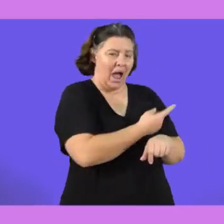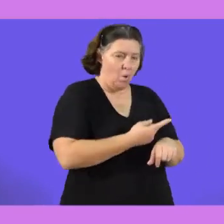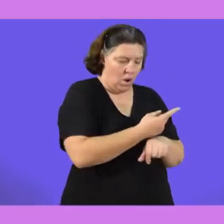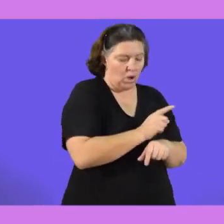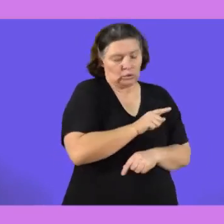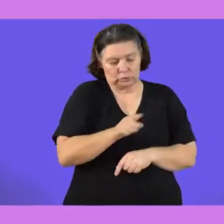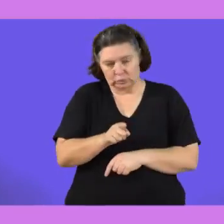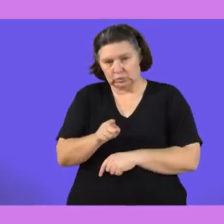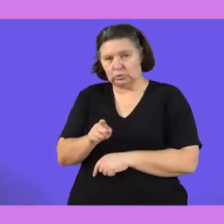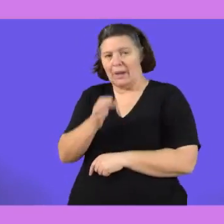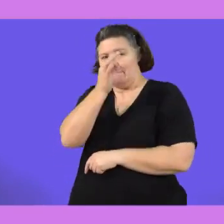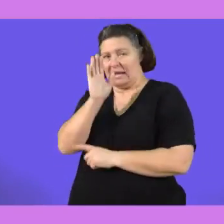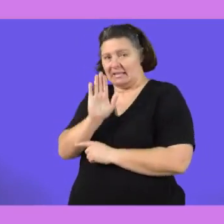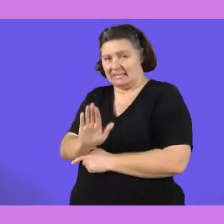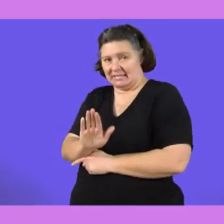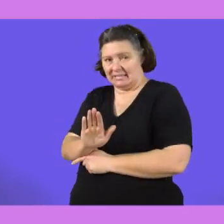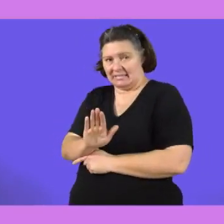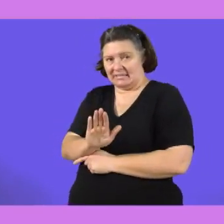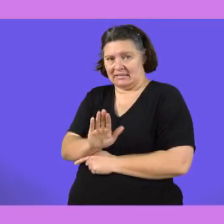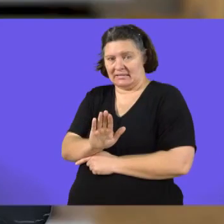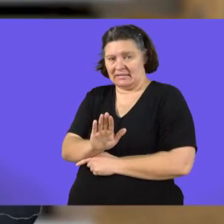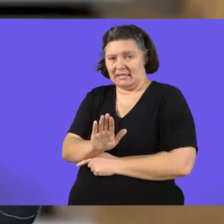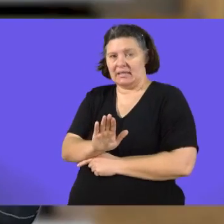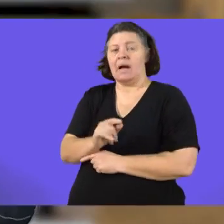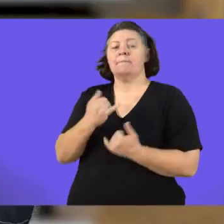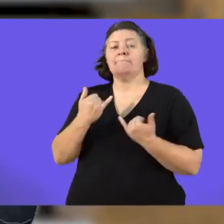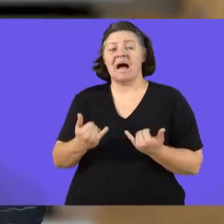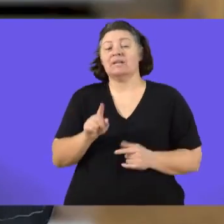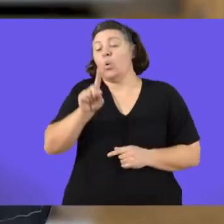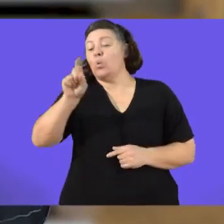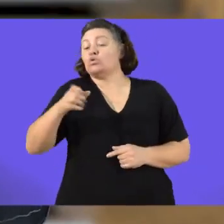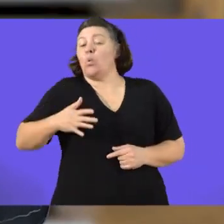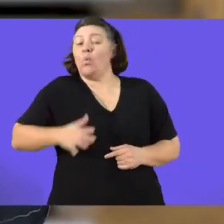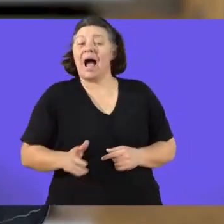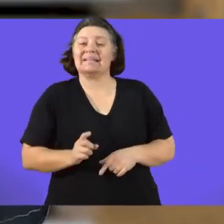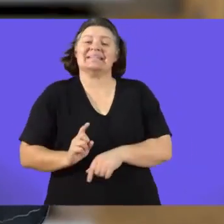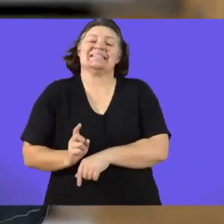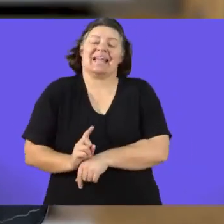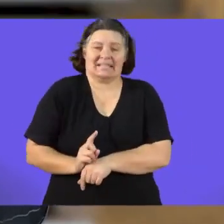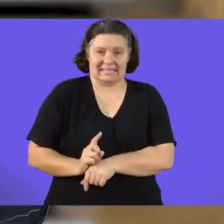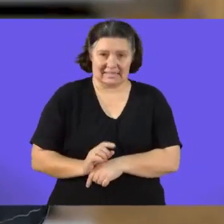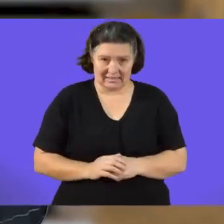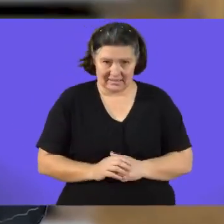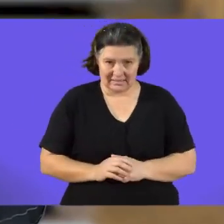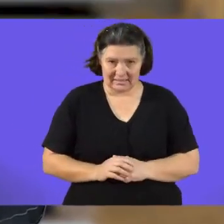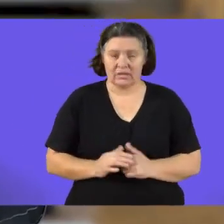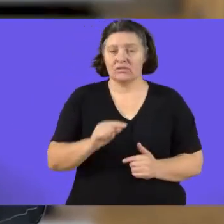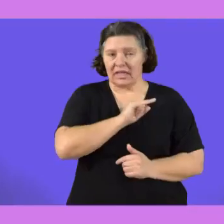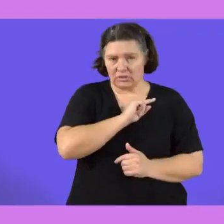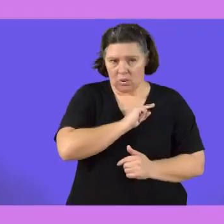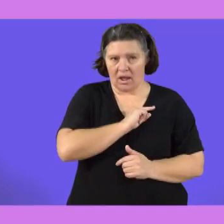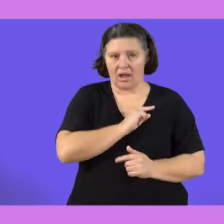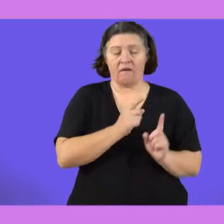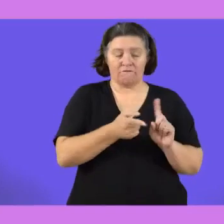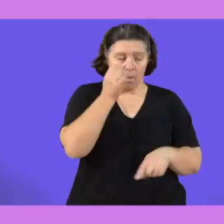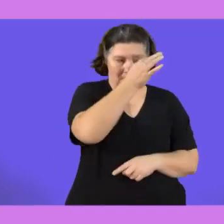hours to minutes. At this point in time, I only calculated minutes. But my question wants my answer to be in seconds.